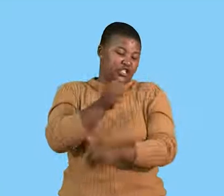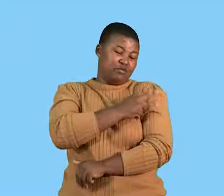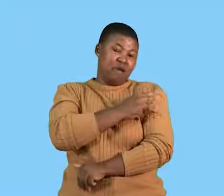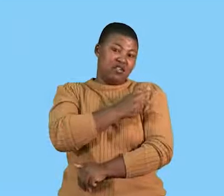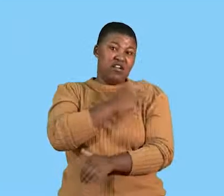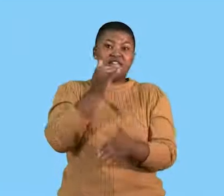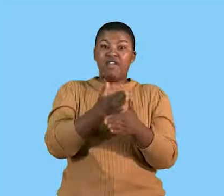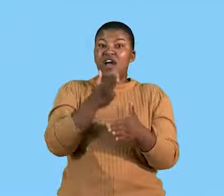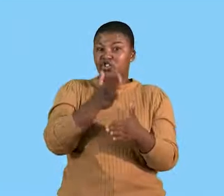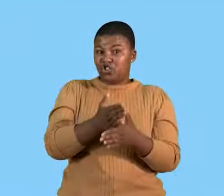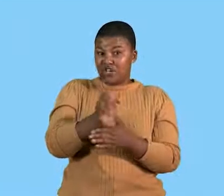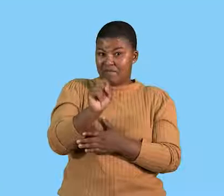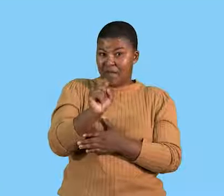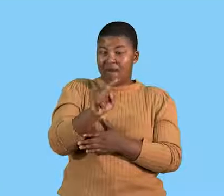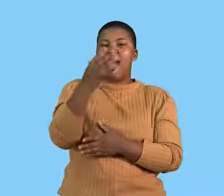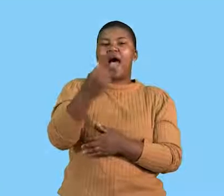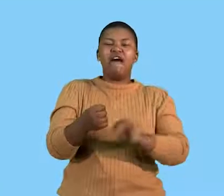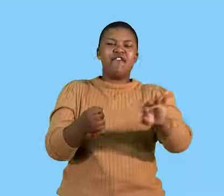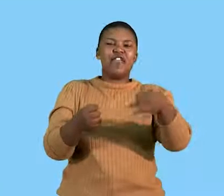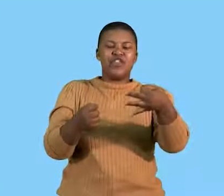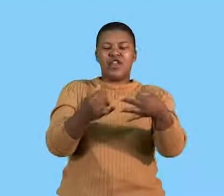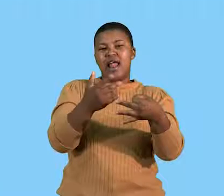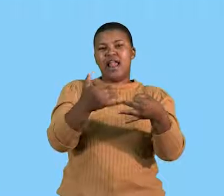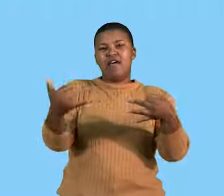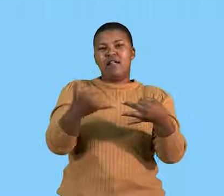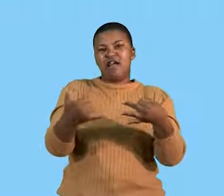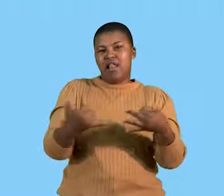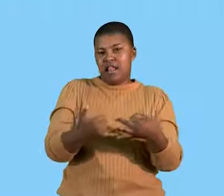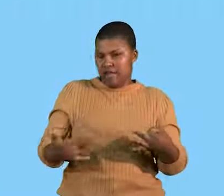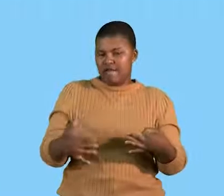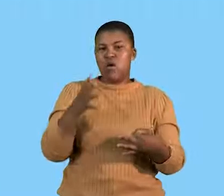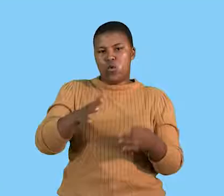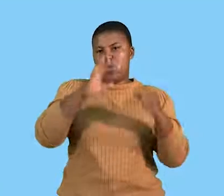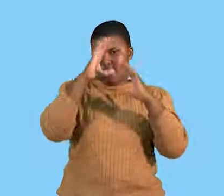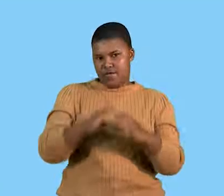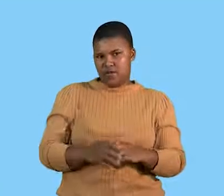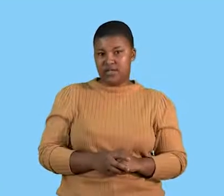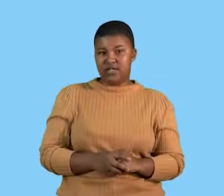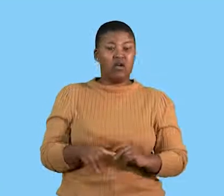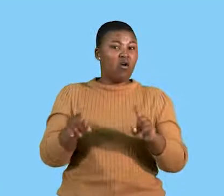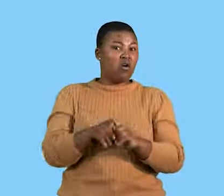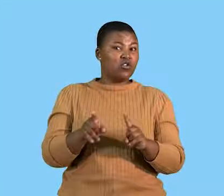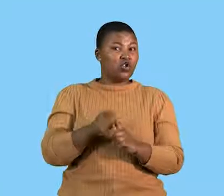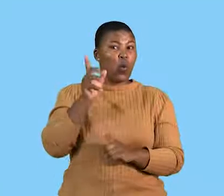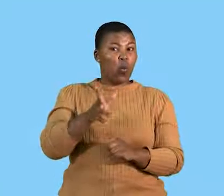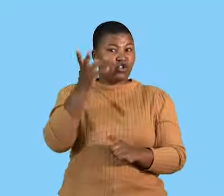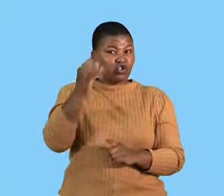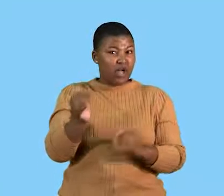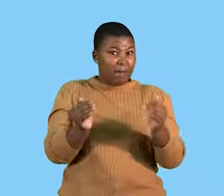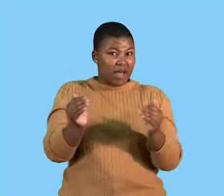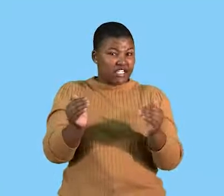where we will be looking at the 3 levels of general management. We will also look at the